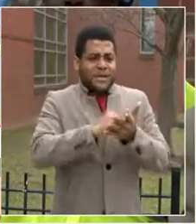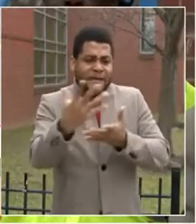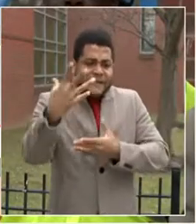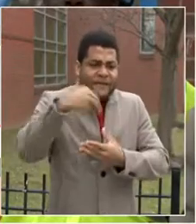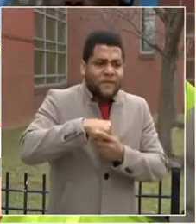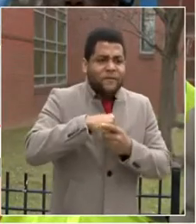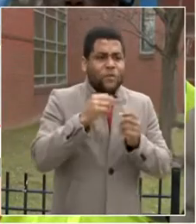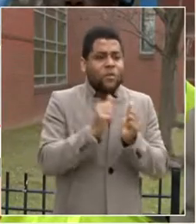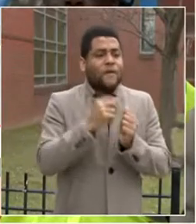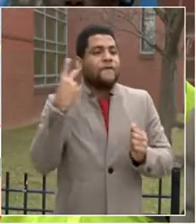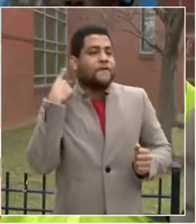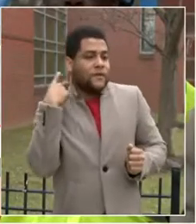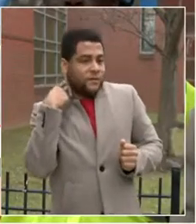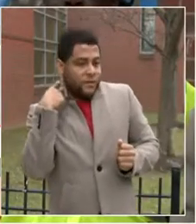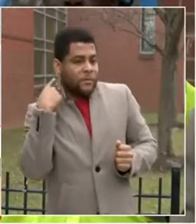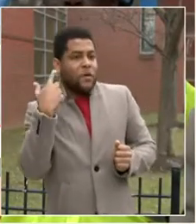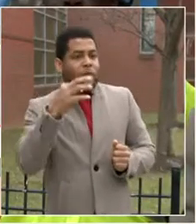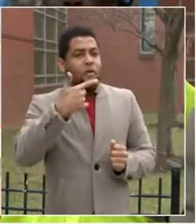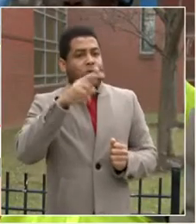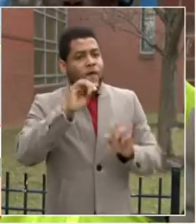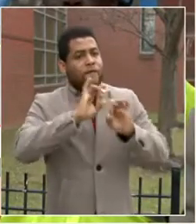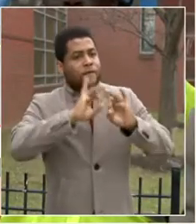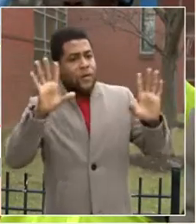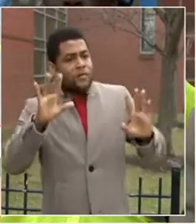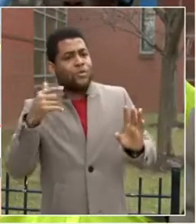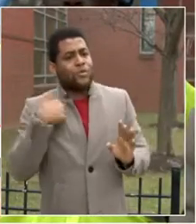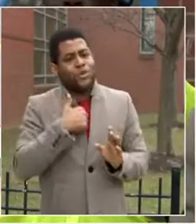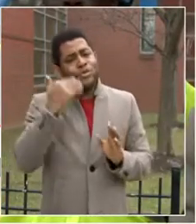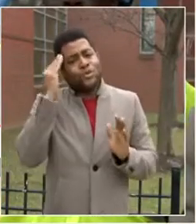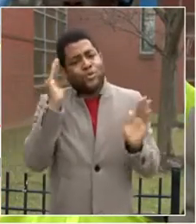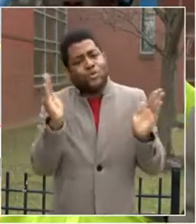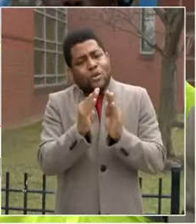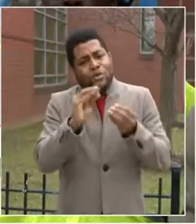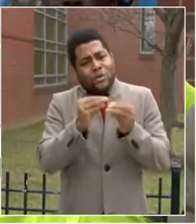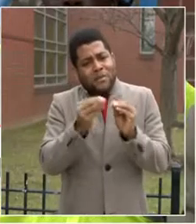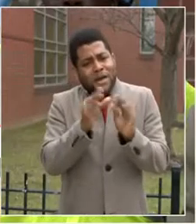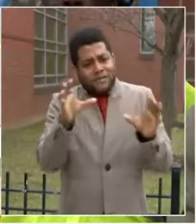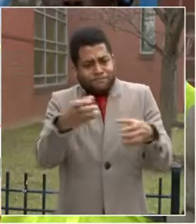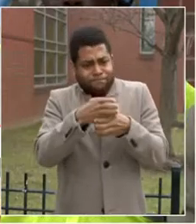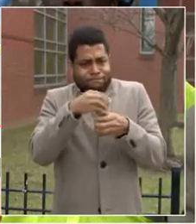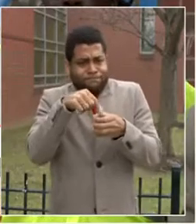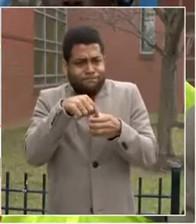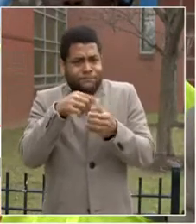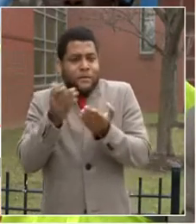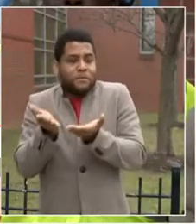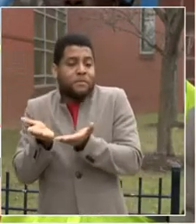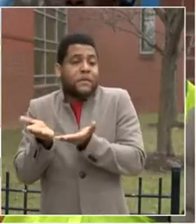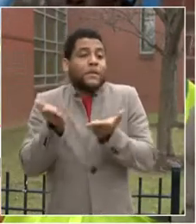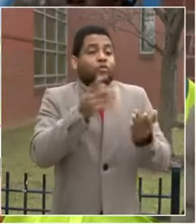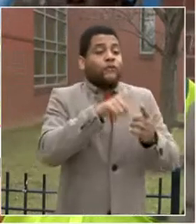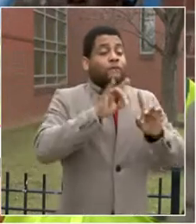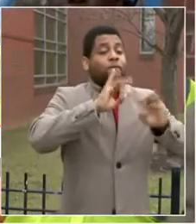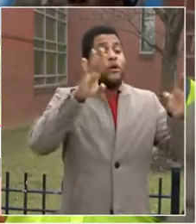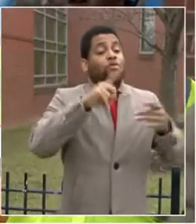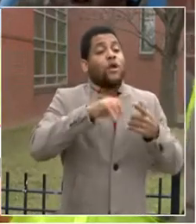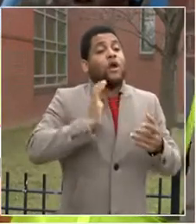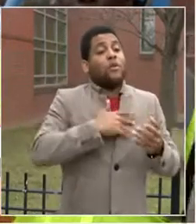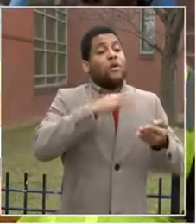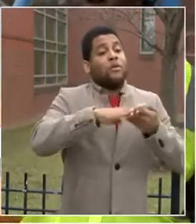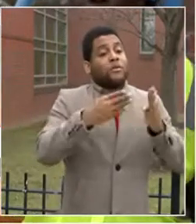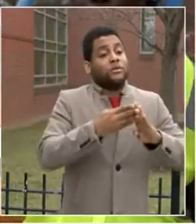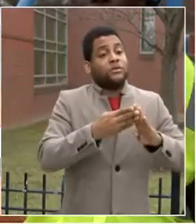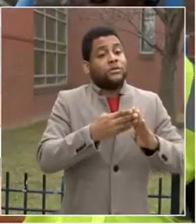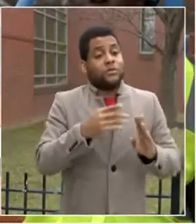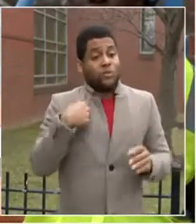gun violence. And we know that a small number of people are bringing the violence to our communities. It is our goal to find, engage,